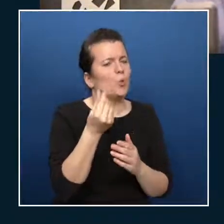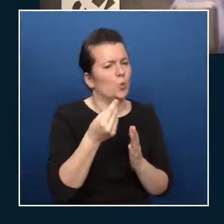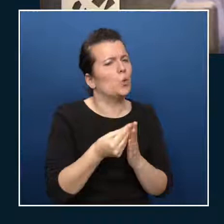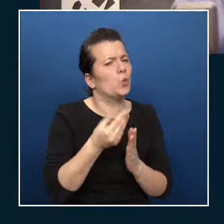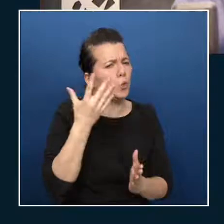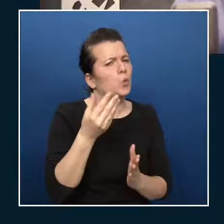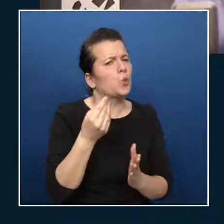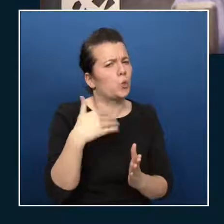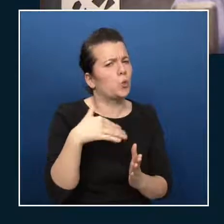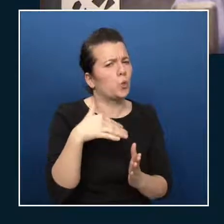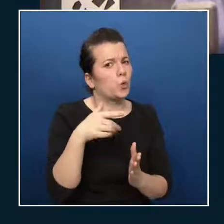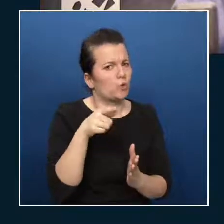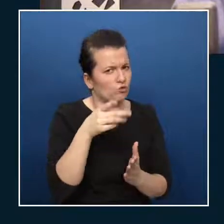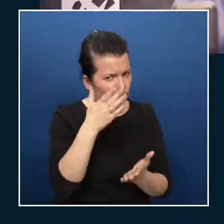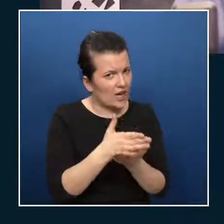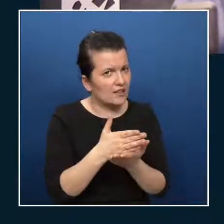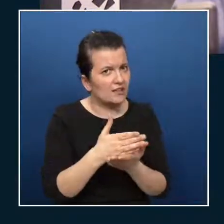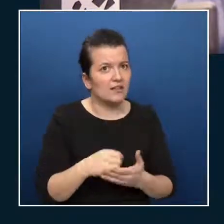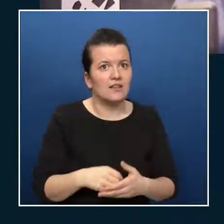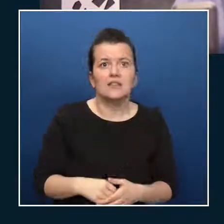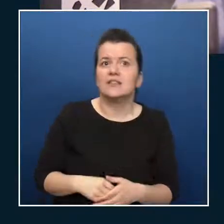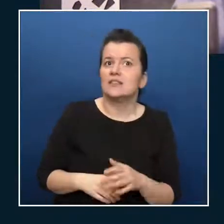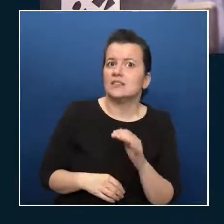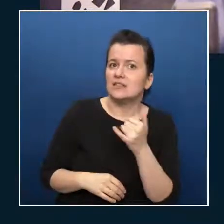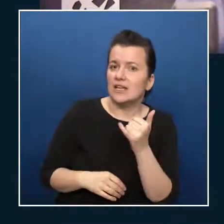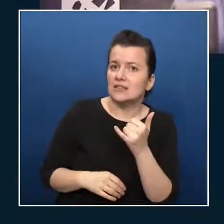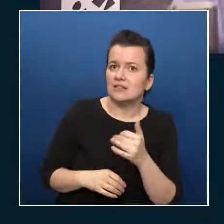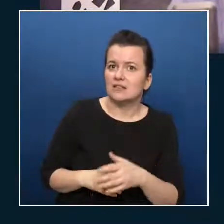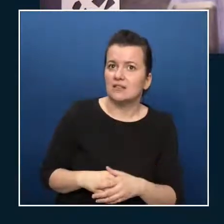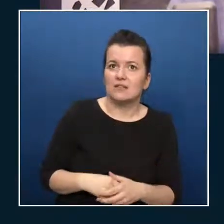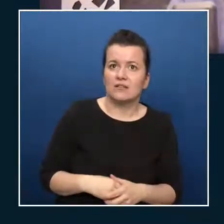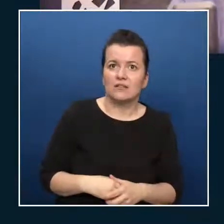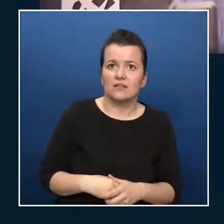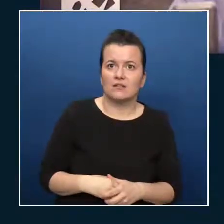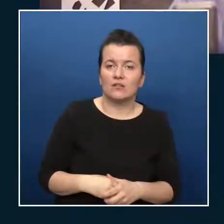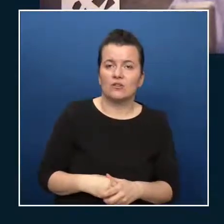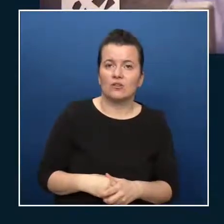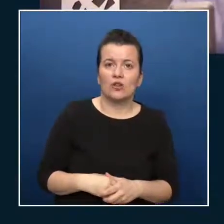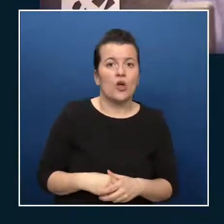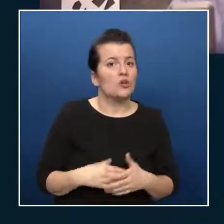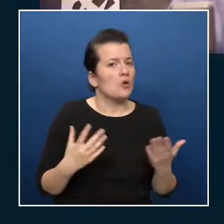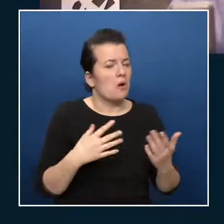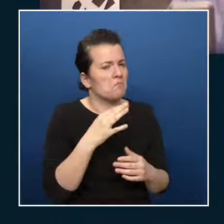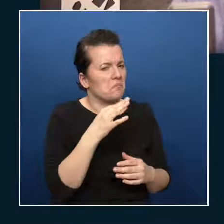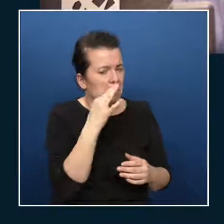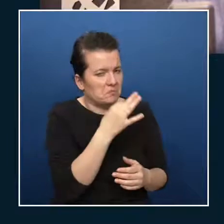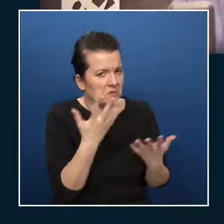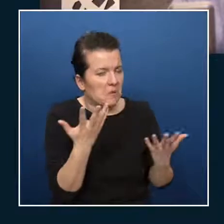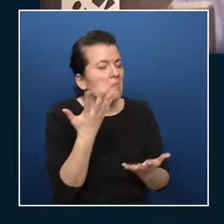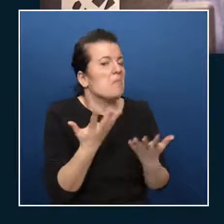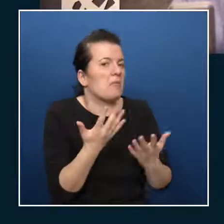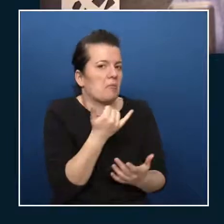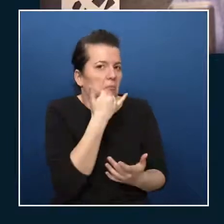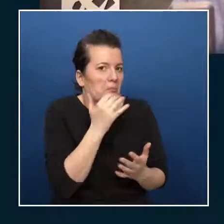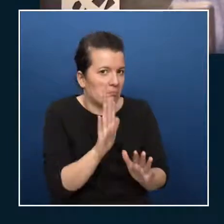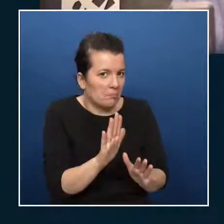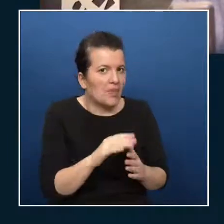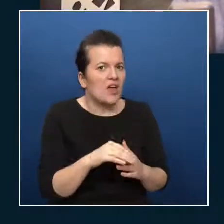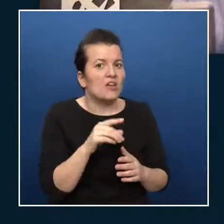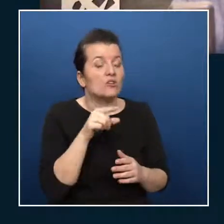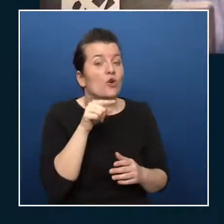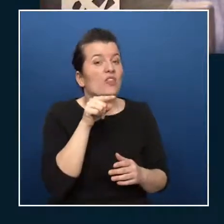right? Yes. So maybe I'm wrong, but so this application, does